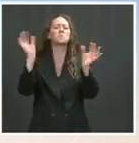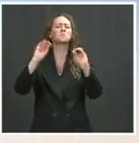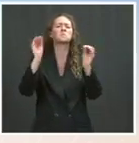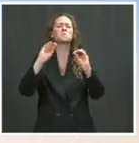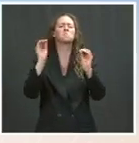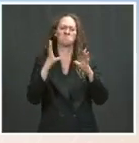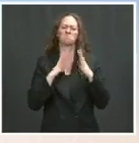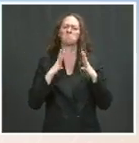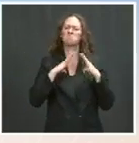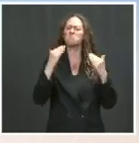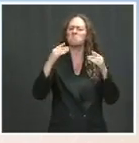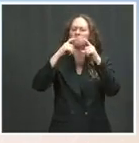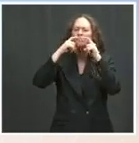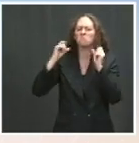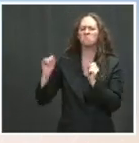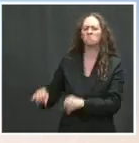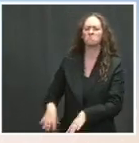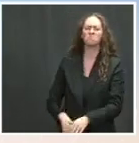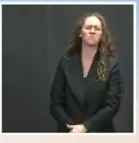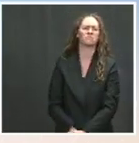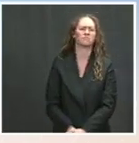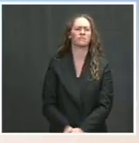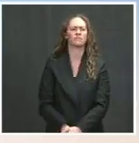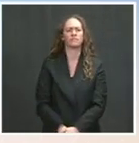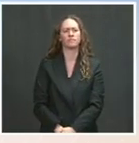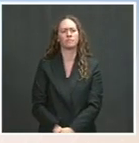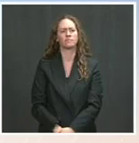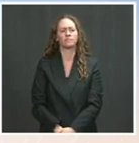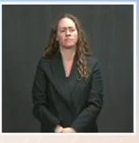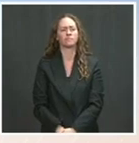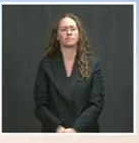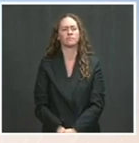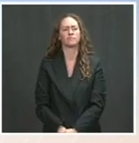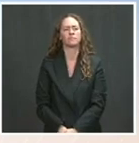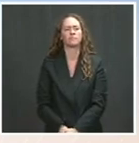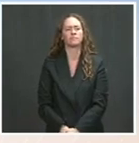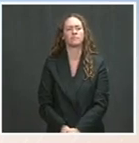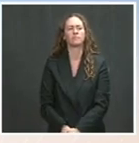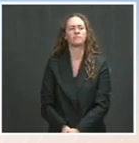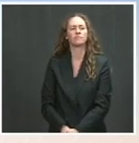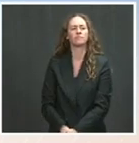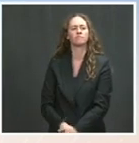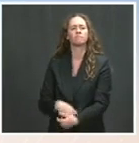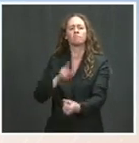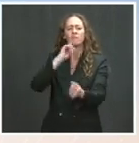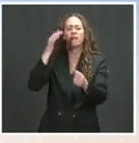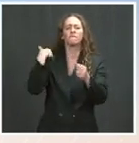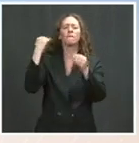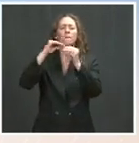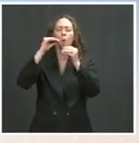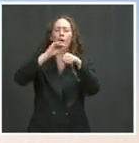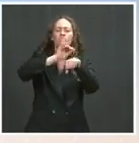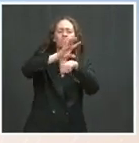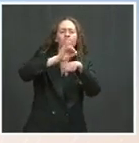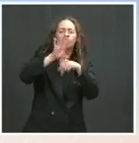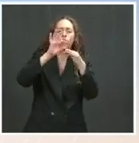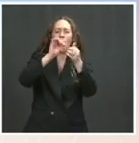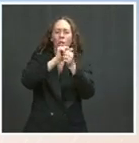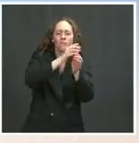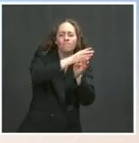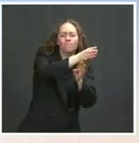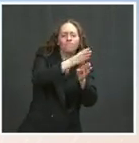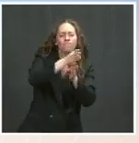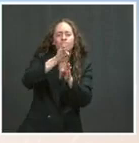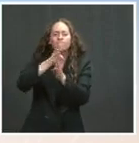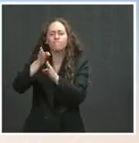determination about implementation, and there are going to be populations and communities where they take